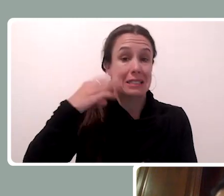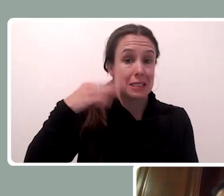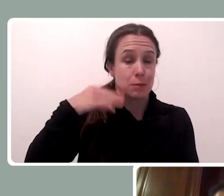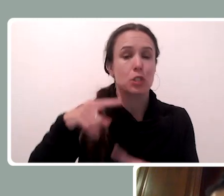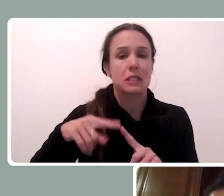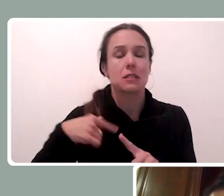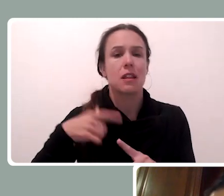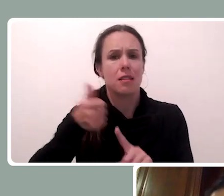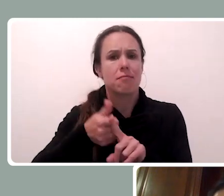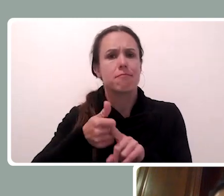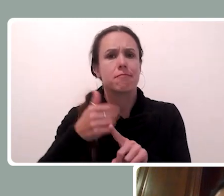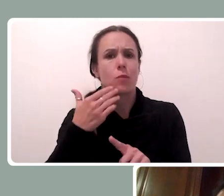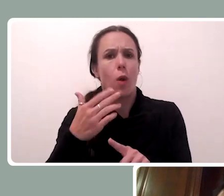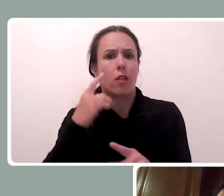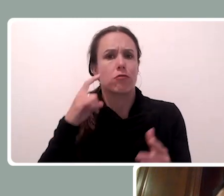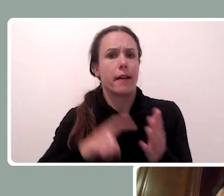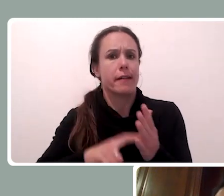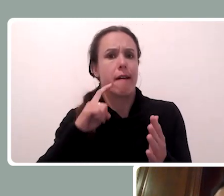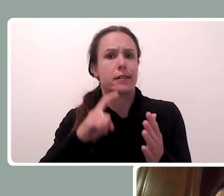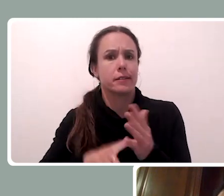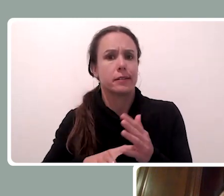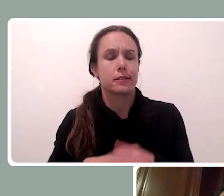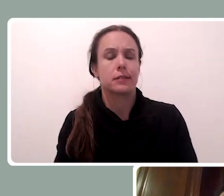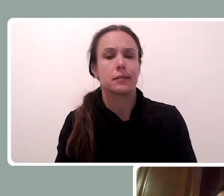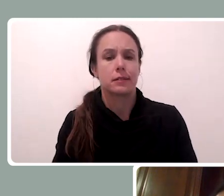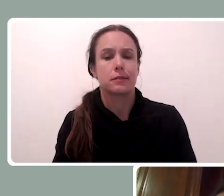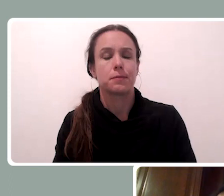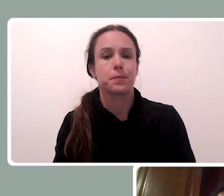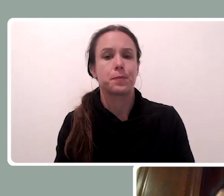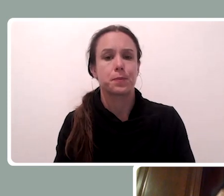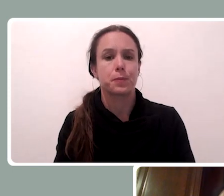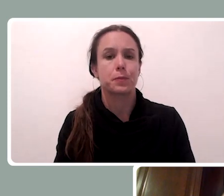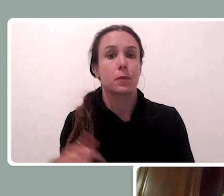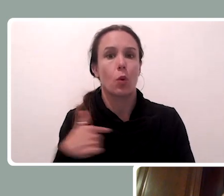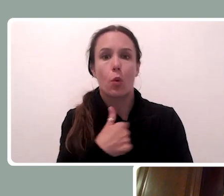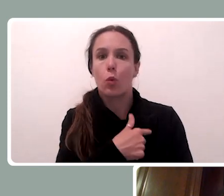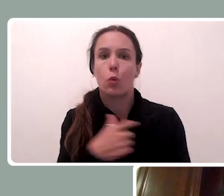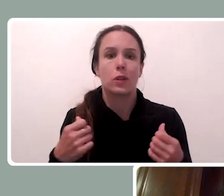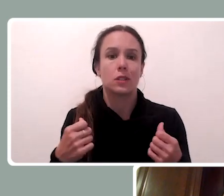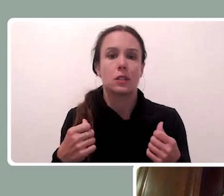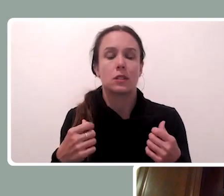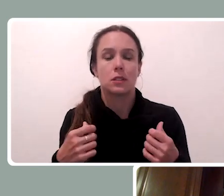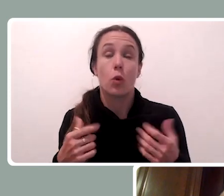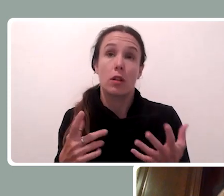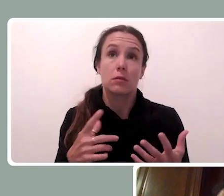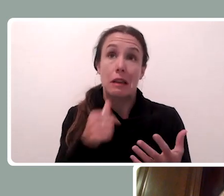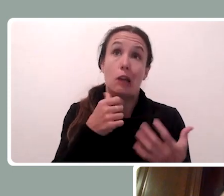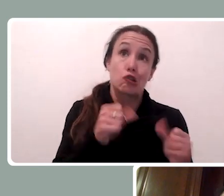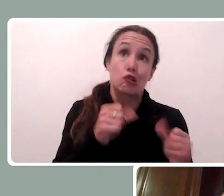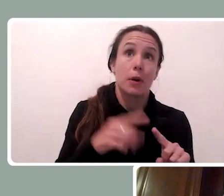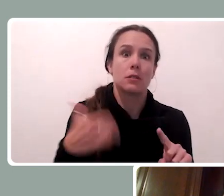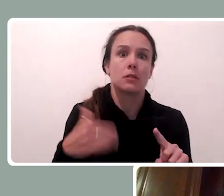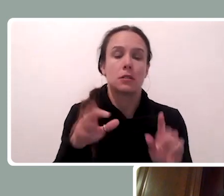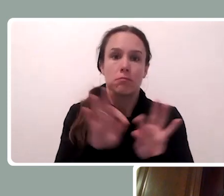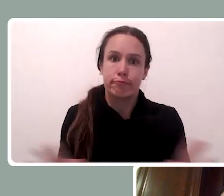well recognized. And, we try to make sure that all our patients, it is actually imperative in my